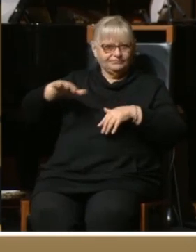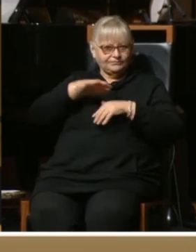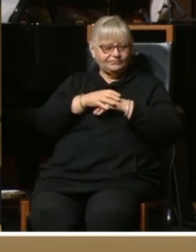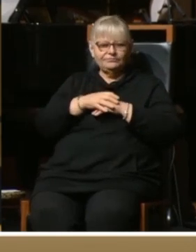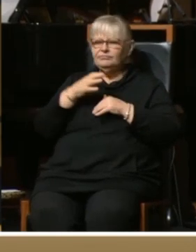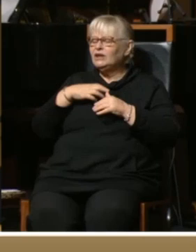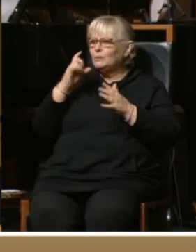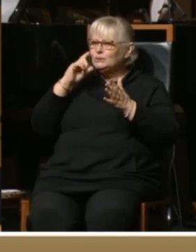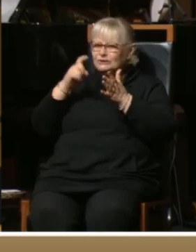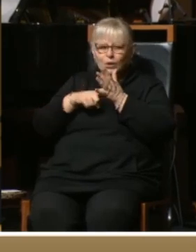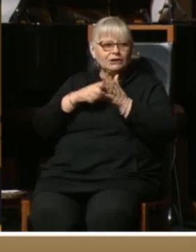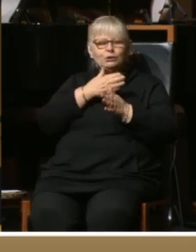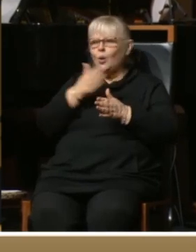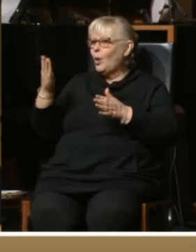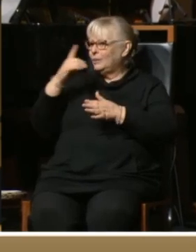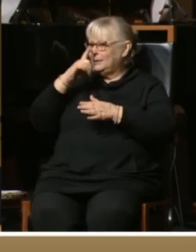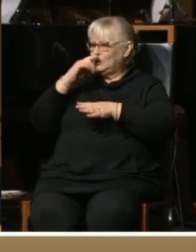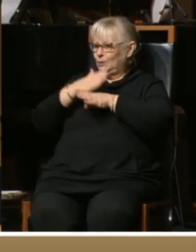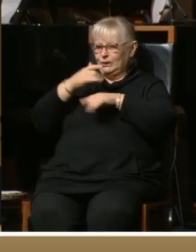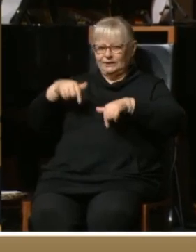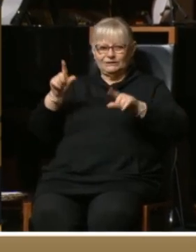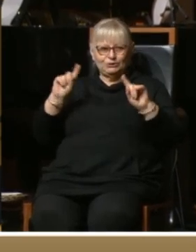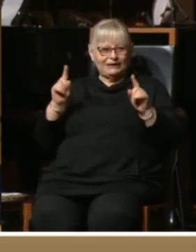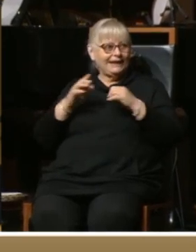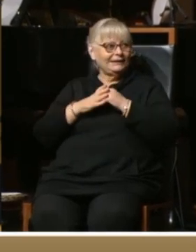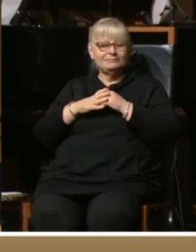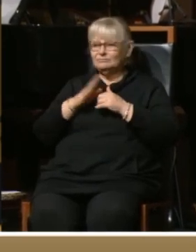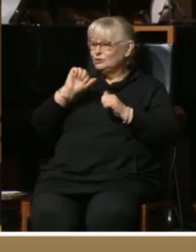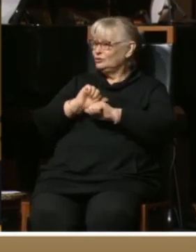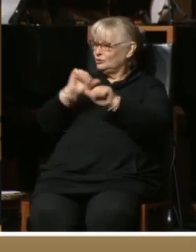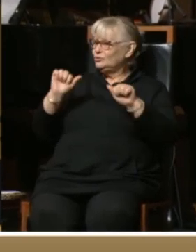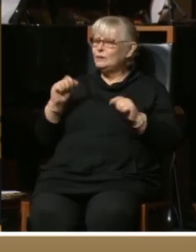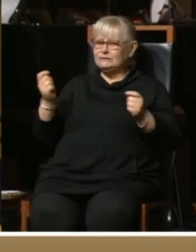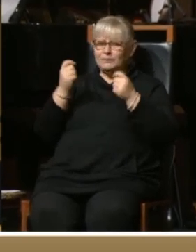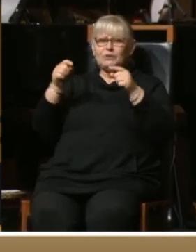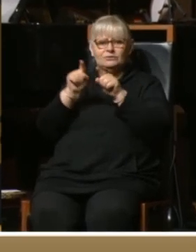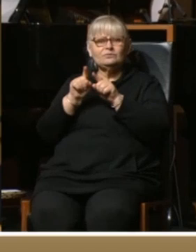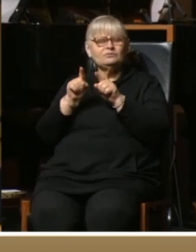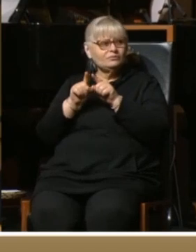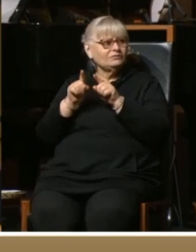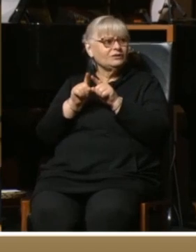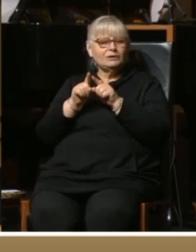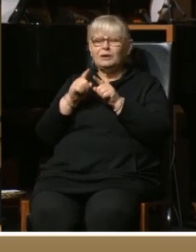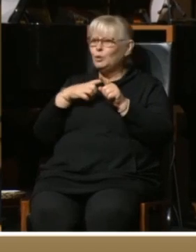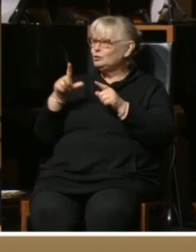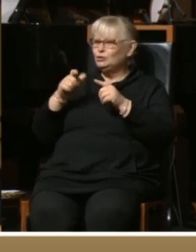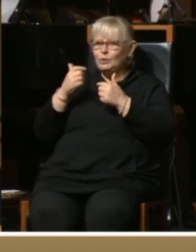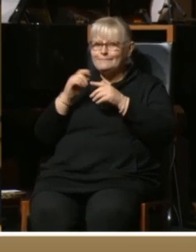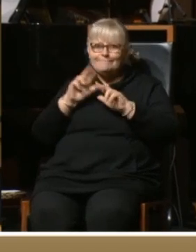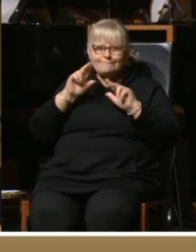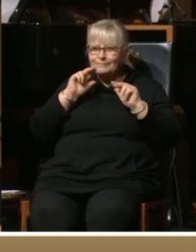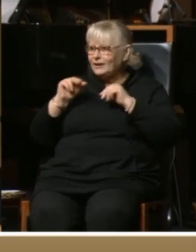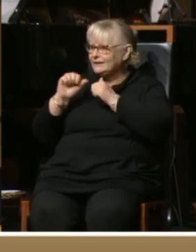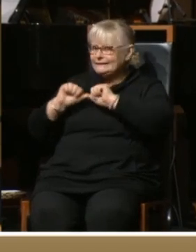acknowledge all of the workforce that have turned out today. This is your celebration as well. You've kept our building